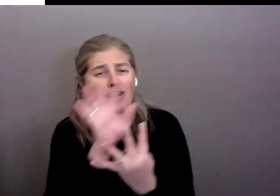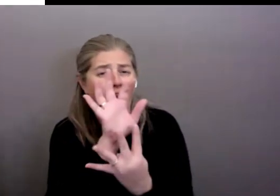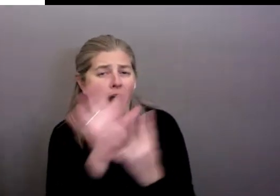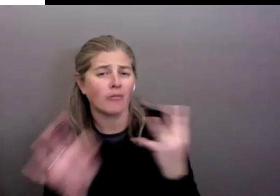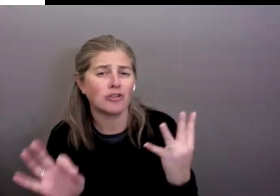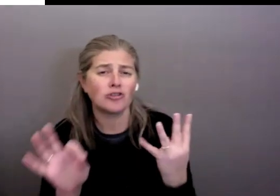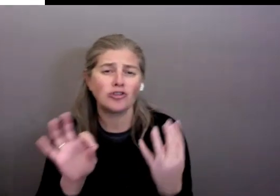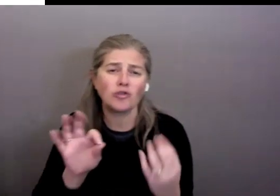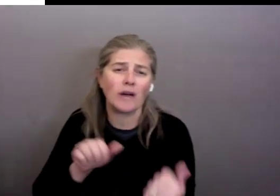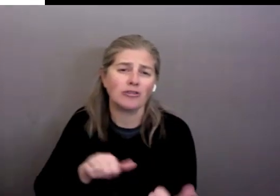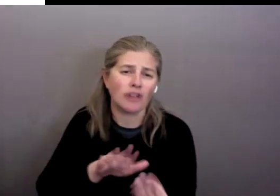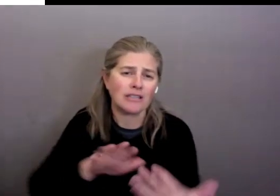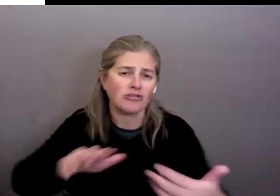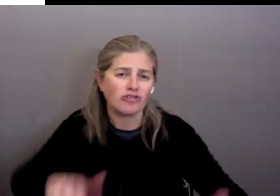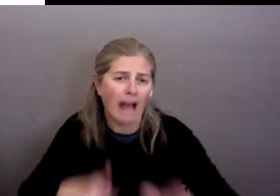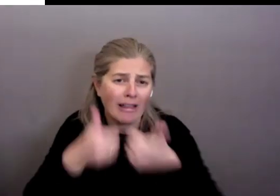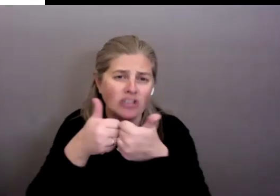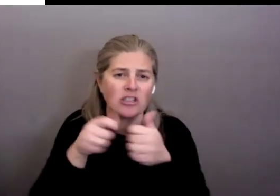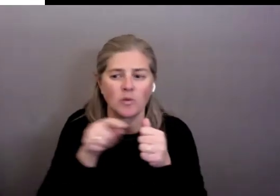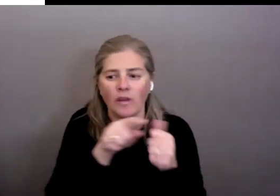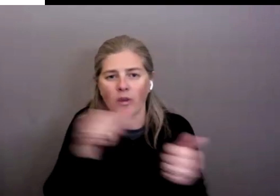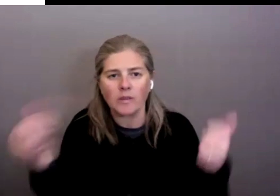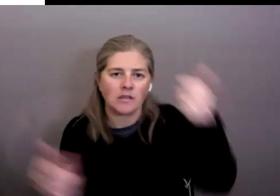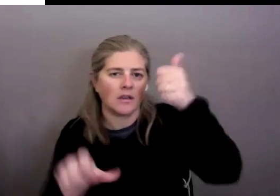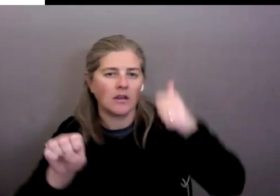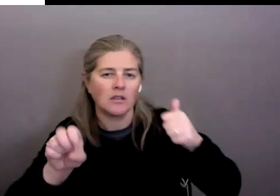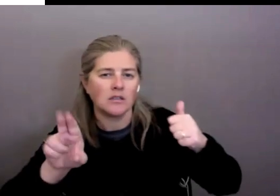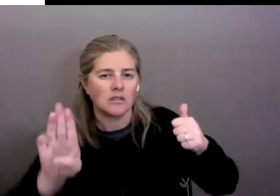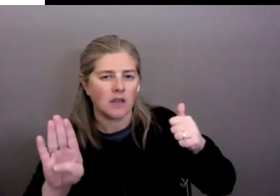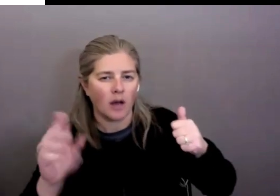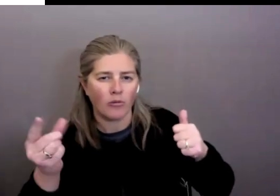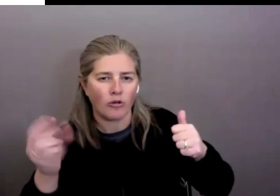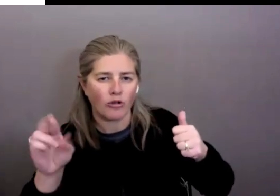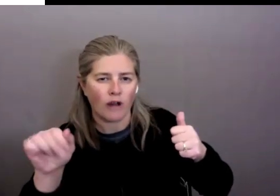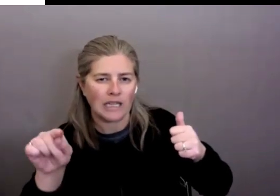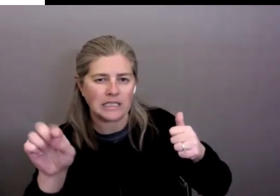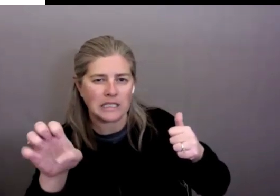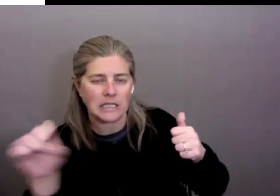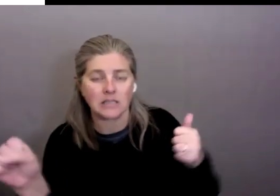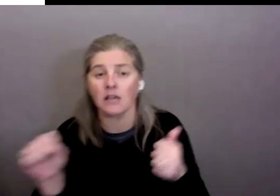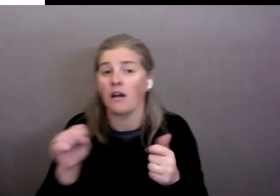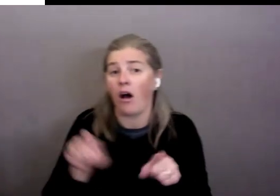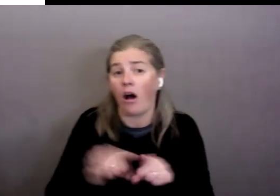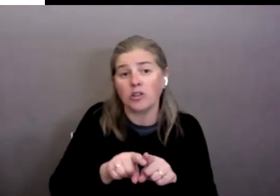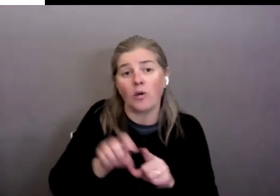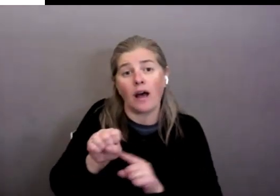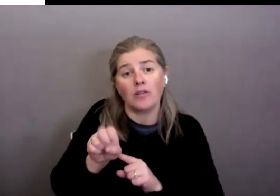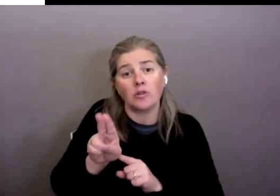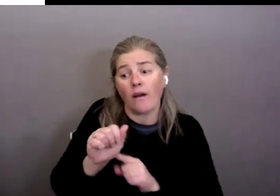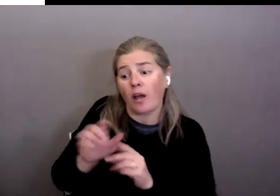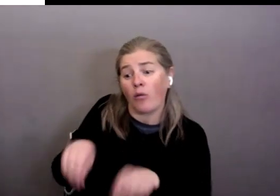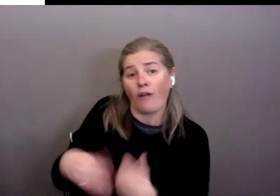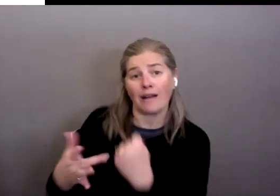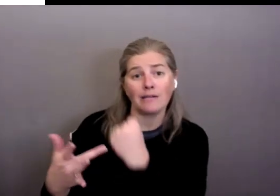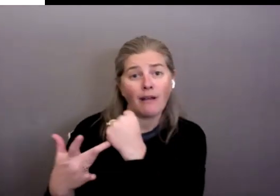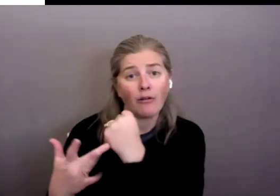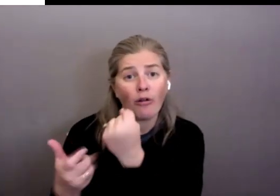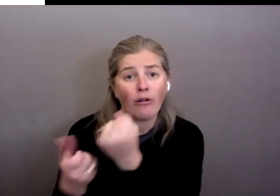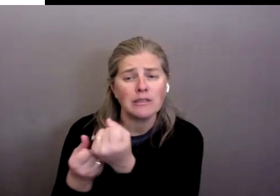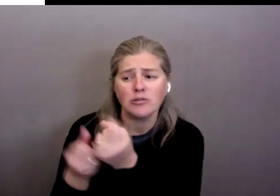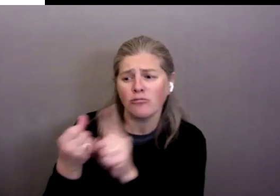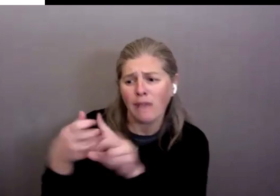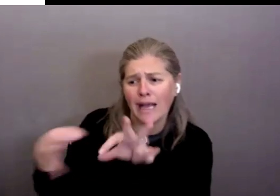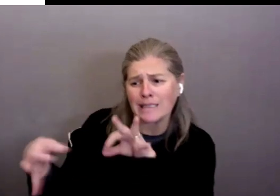with subgrantees. In addition to other oversight activities, the SUA can offer to provide technical assistance to AAA to explain what